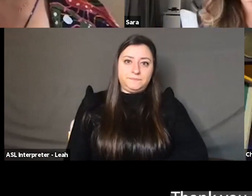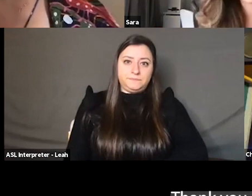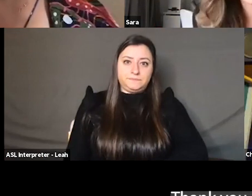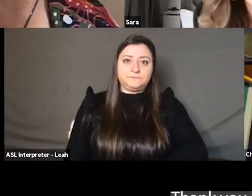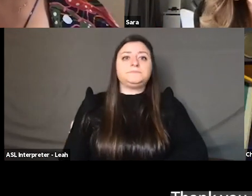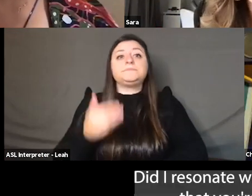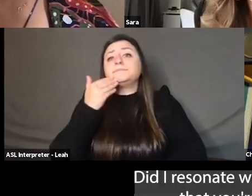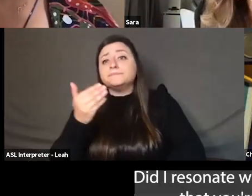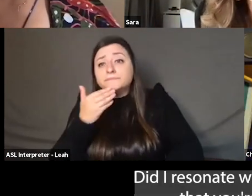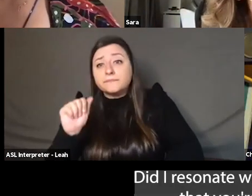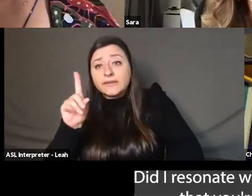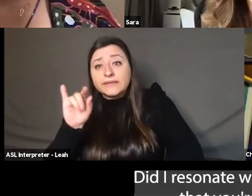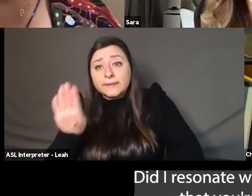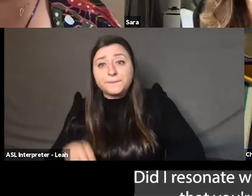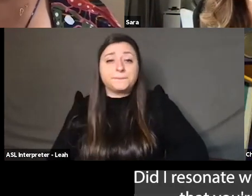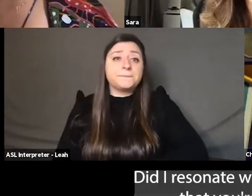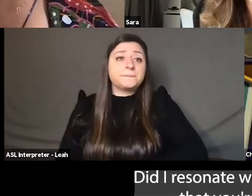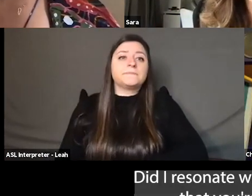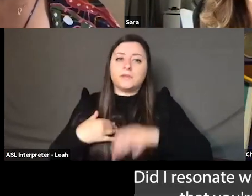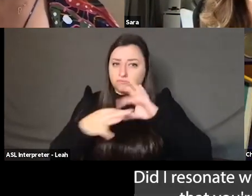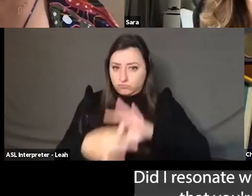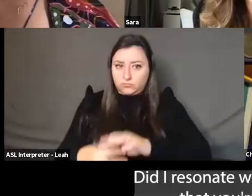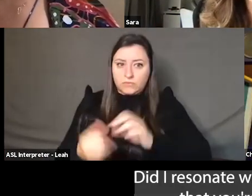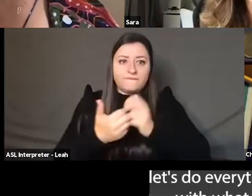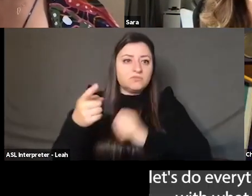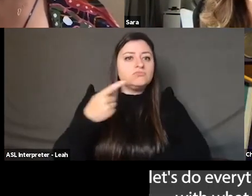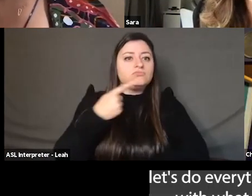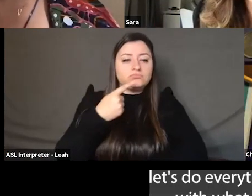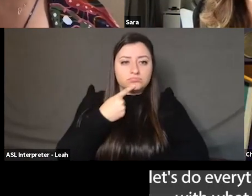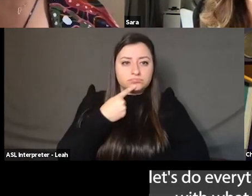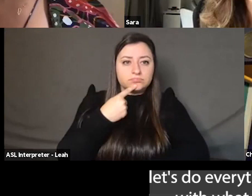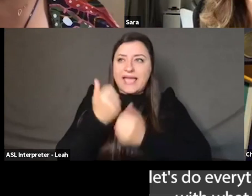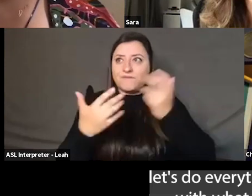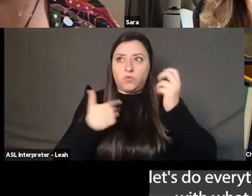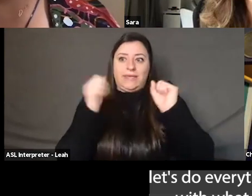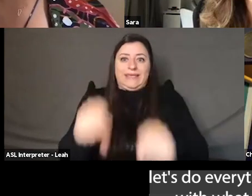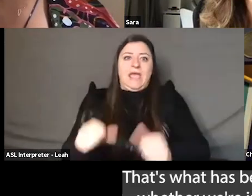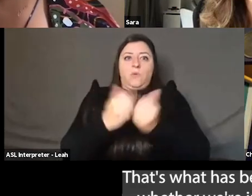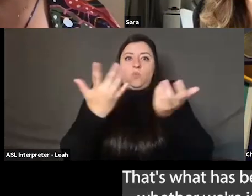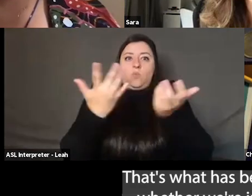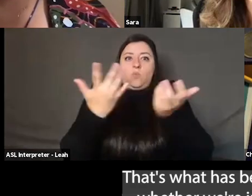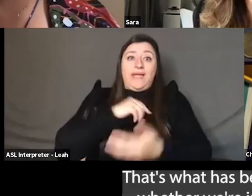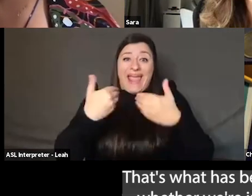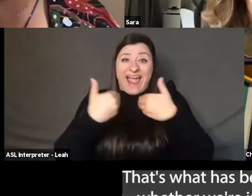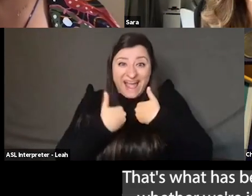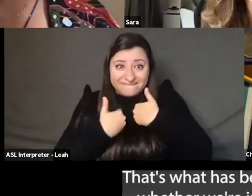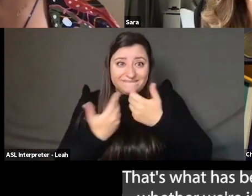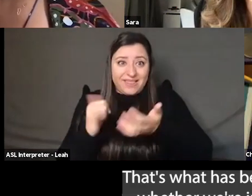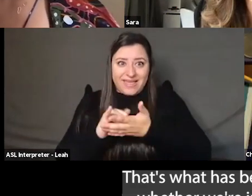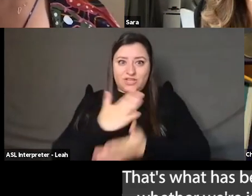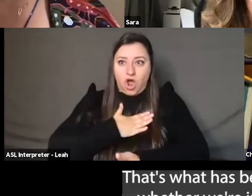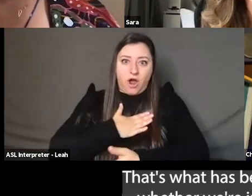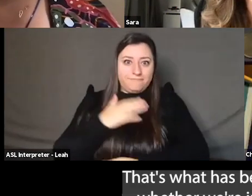Thank you so much, Adib. I resonate with everything that you're saying. Let's do everything we can with what we have. That has been our